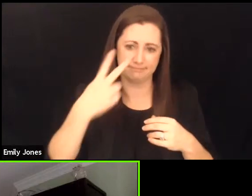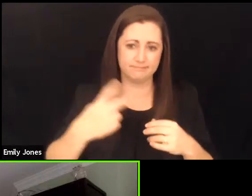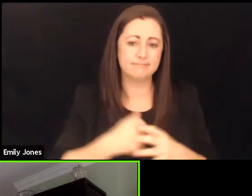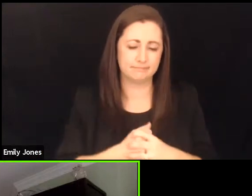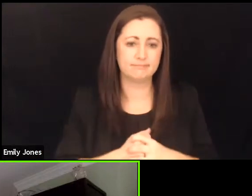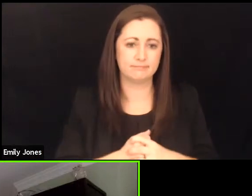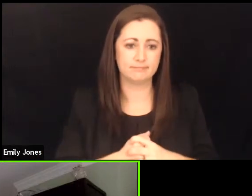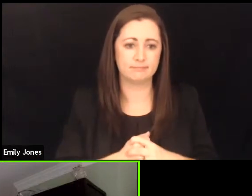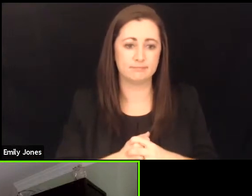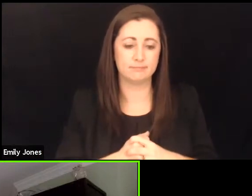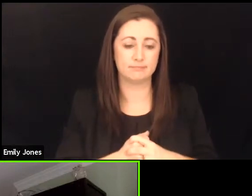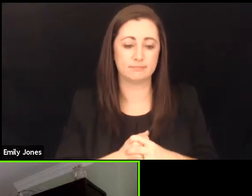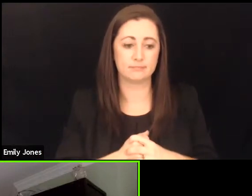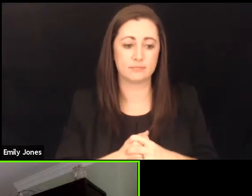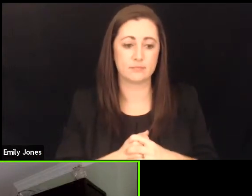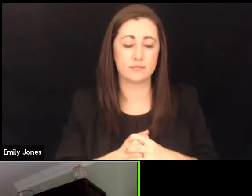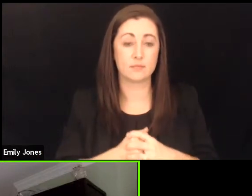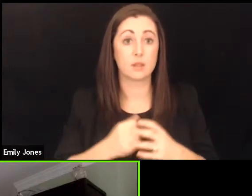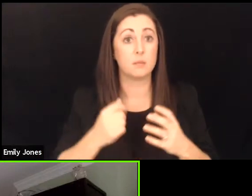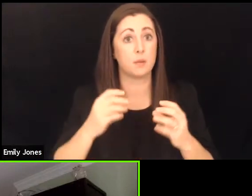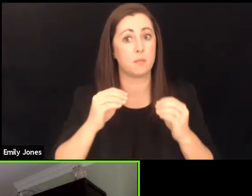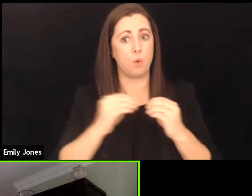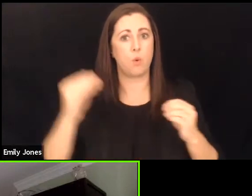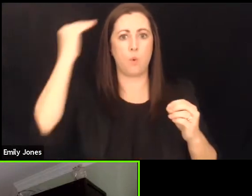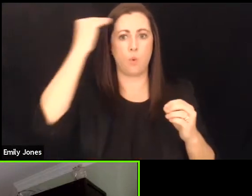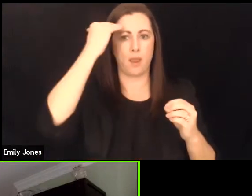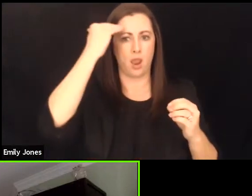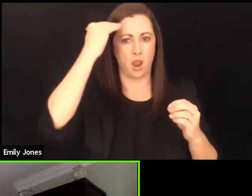But awareness, openness,